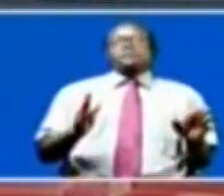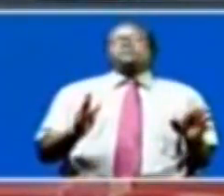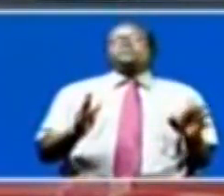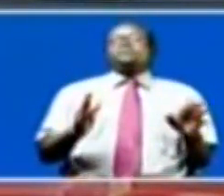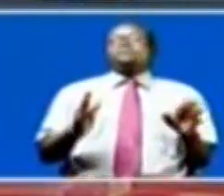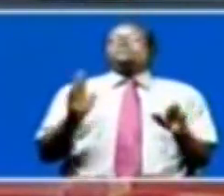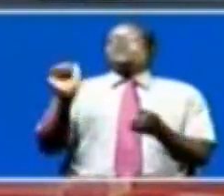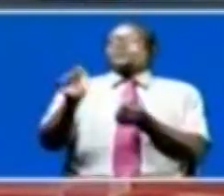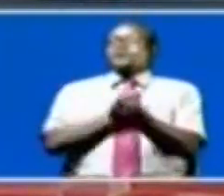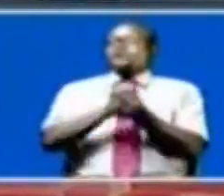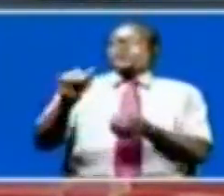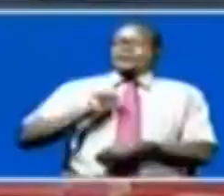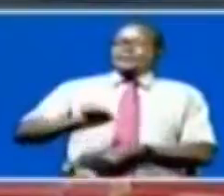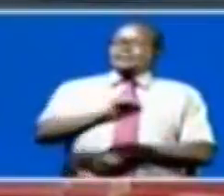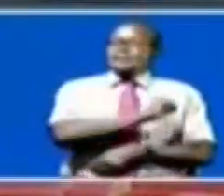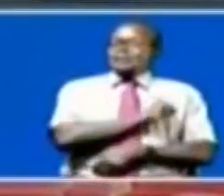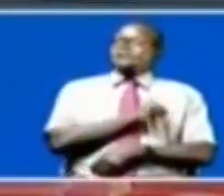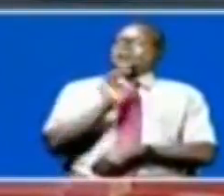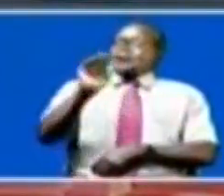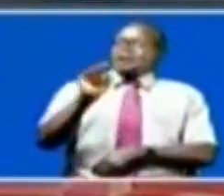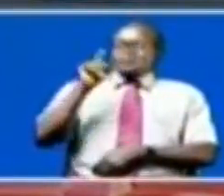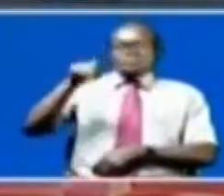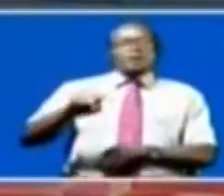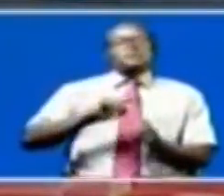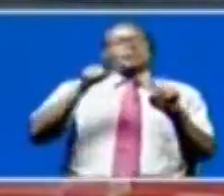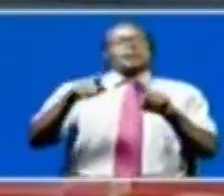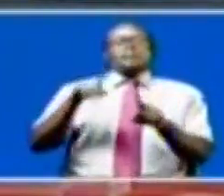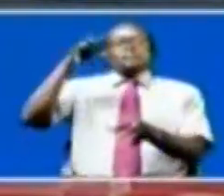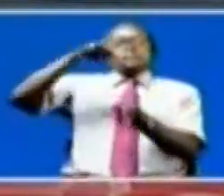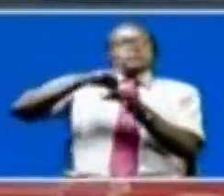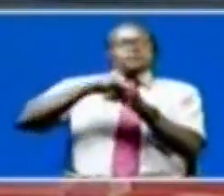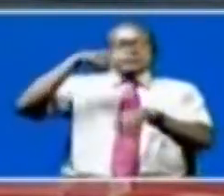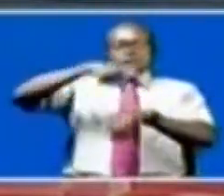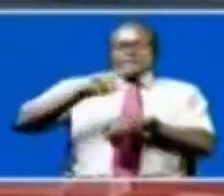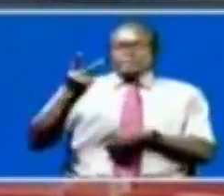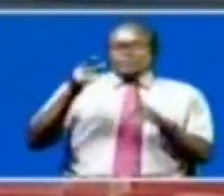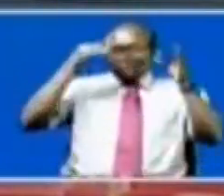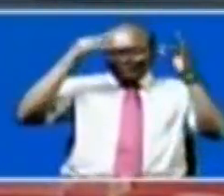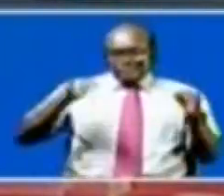for the scrapping of the Senate and has dared them to meet at the ballot box when Kenyans will decide.